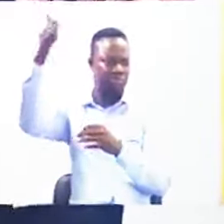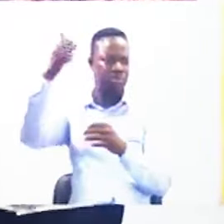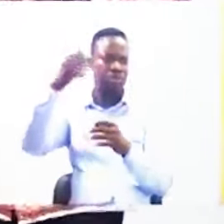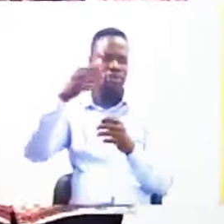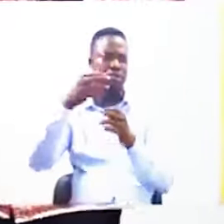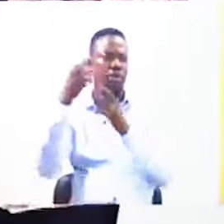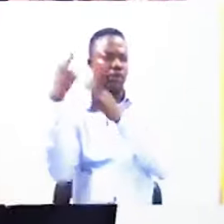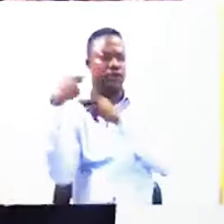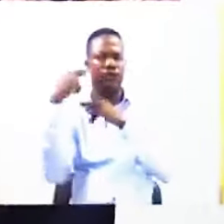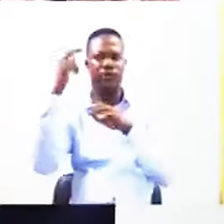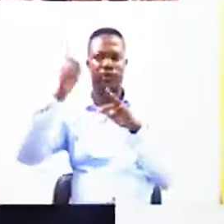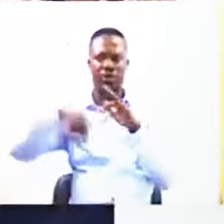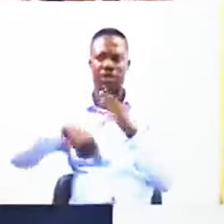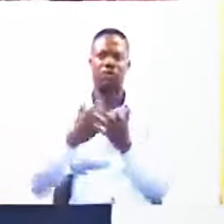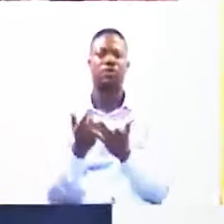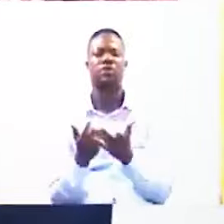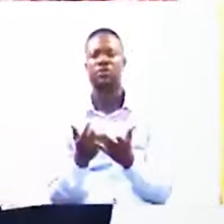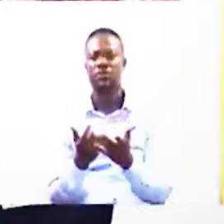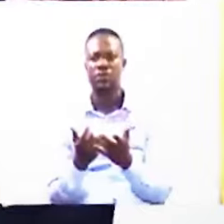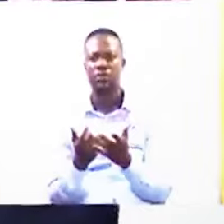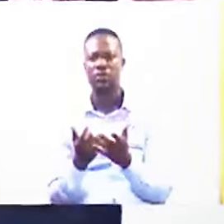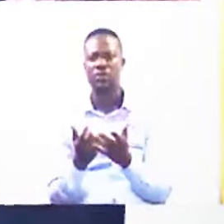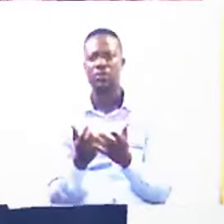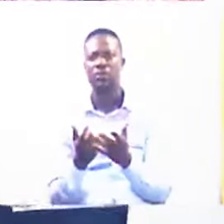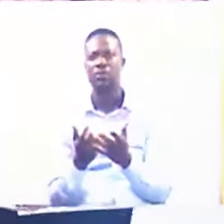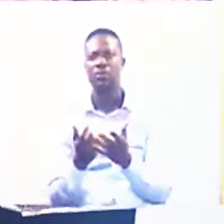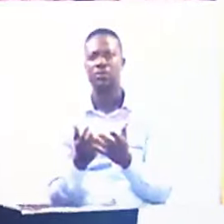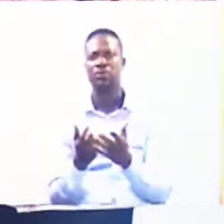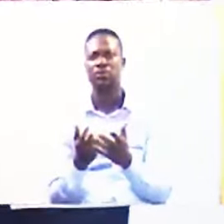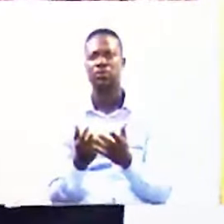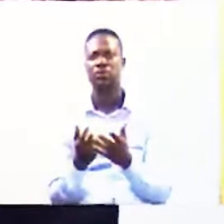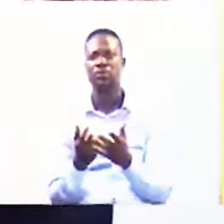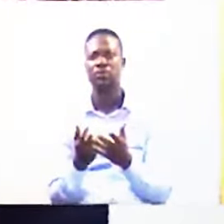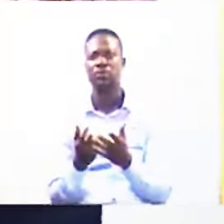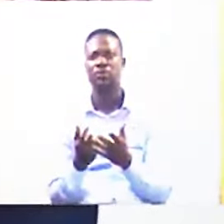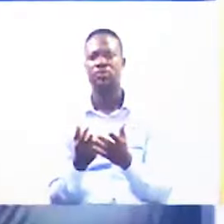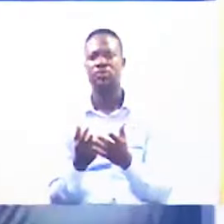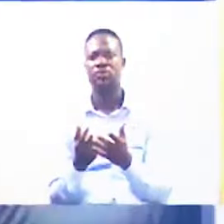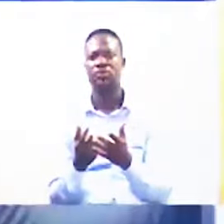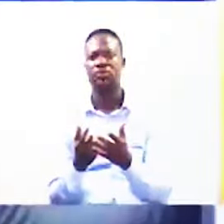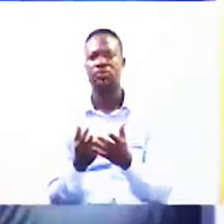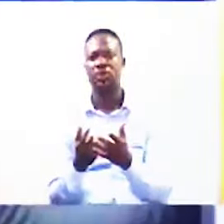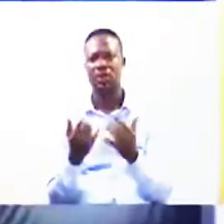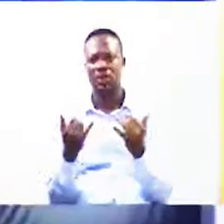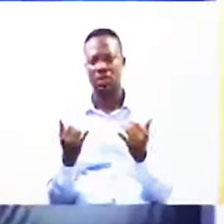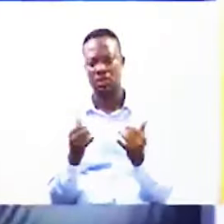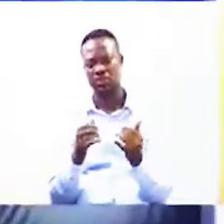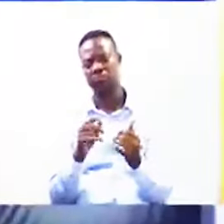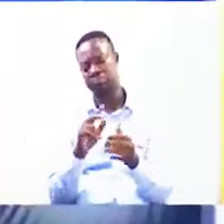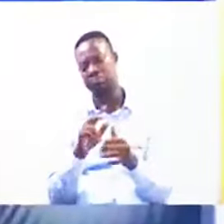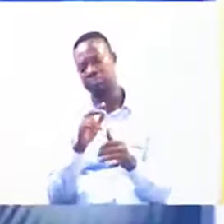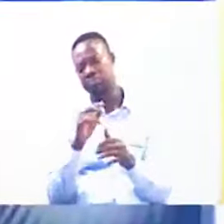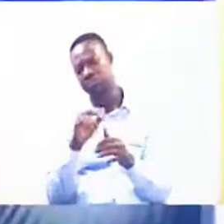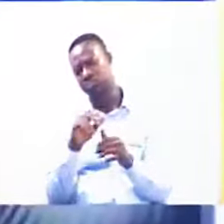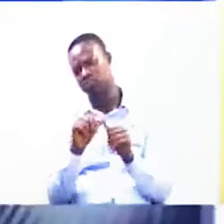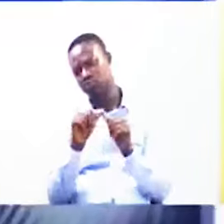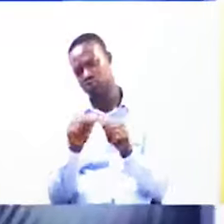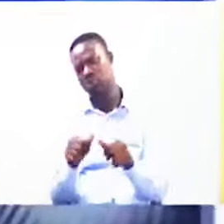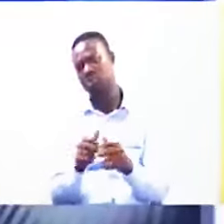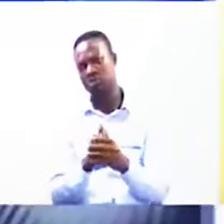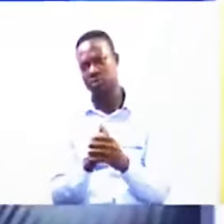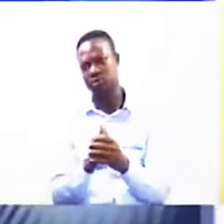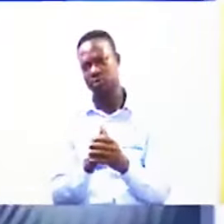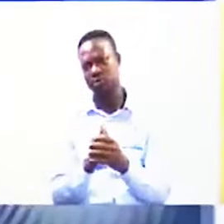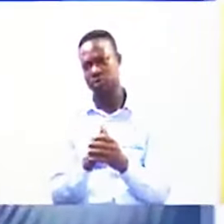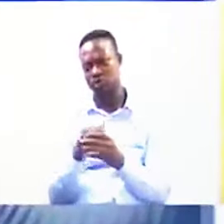ene yen entumi ansoa to esuafo no ekonso yi. Take the next verse. Afei yeto aso. If you look at